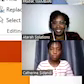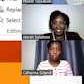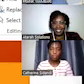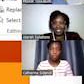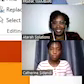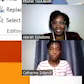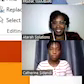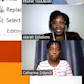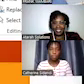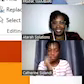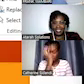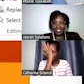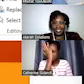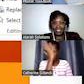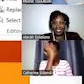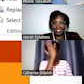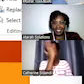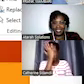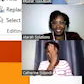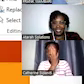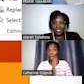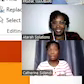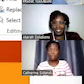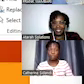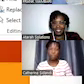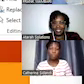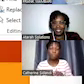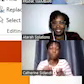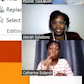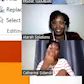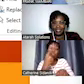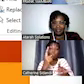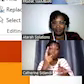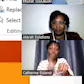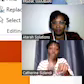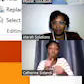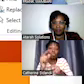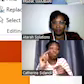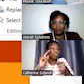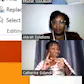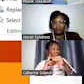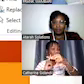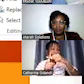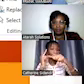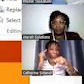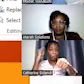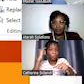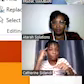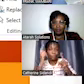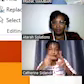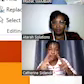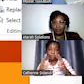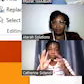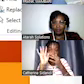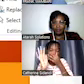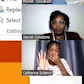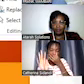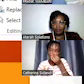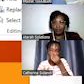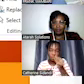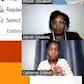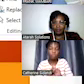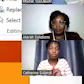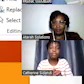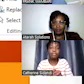The first and foremost is that positive mindset is very important. What do I mean by that? Is